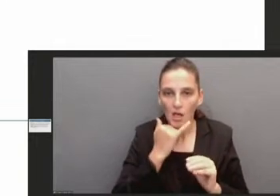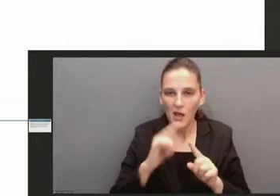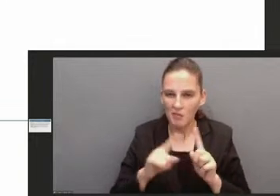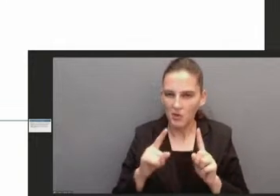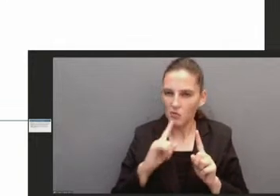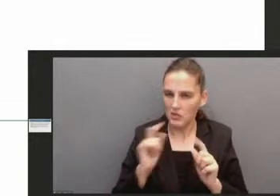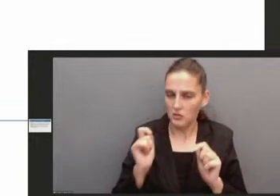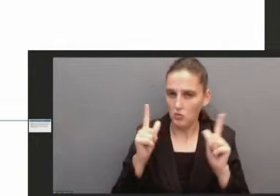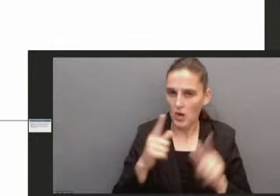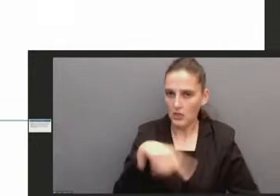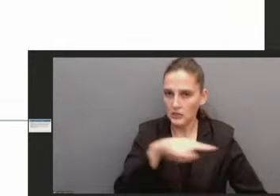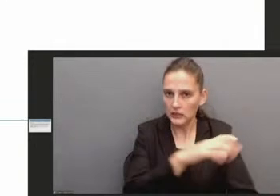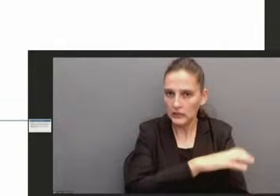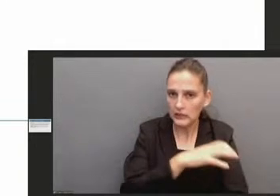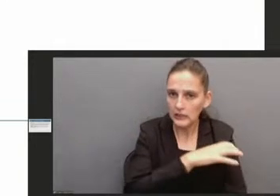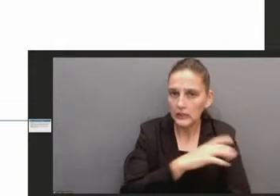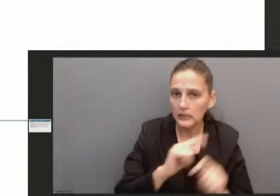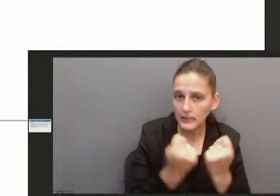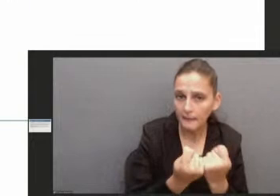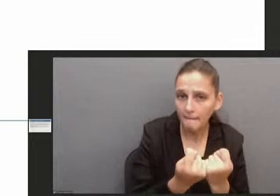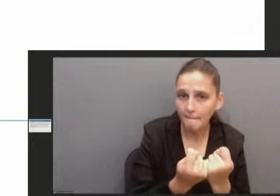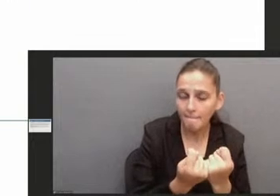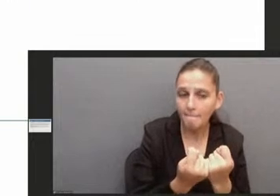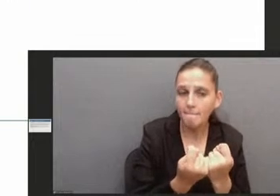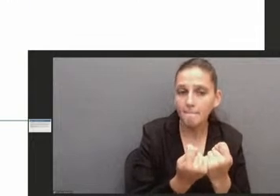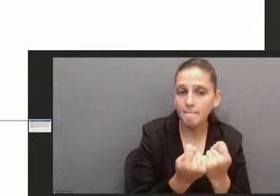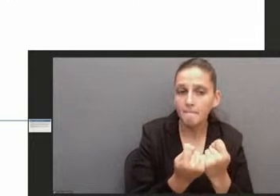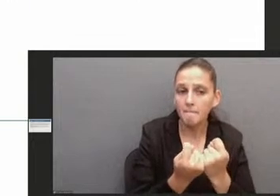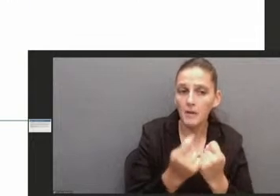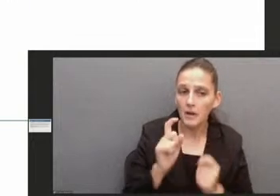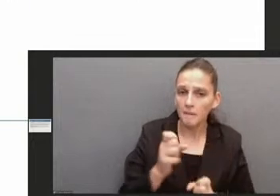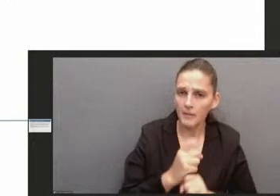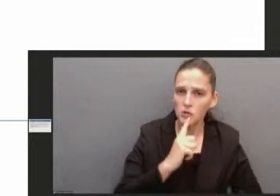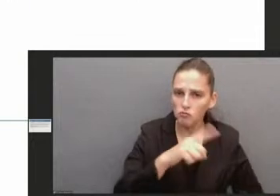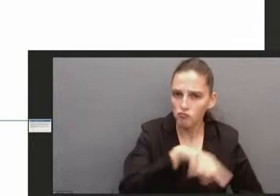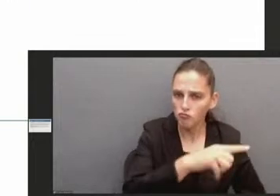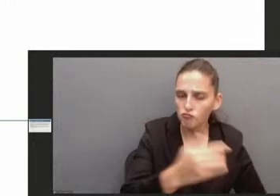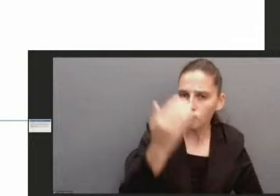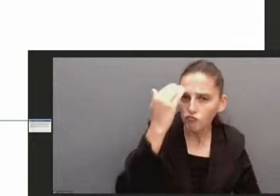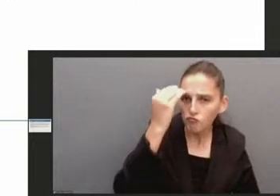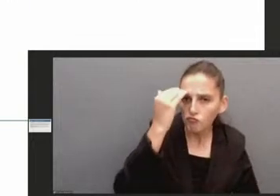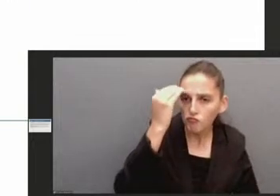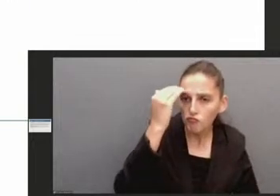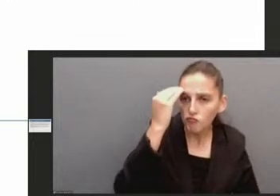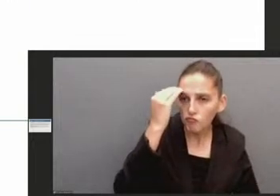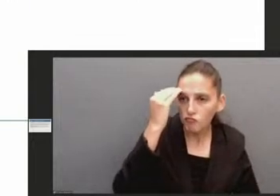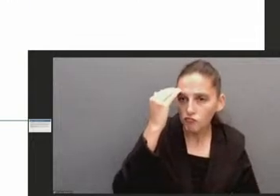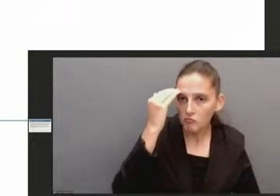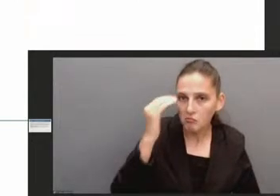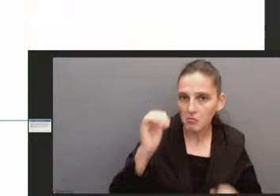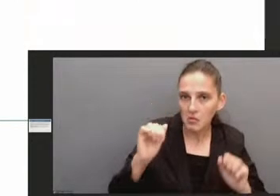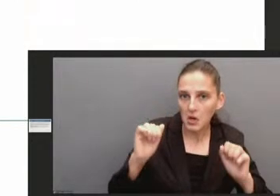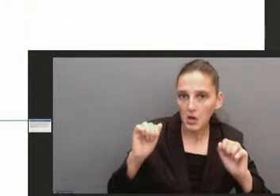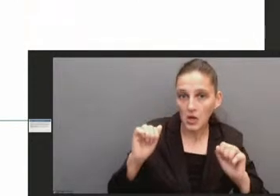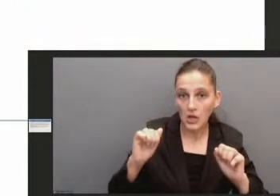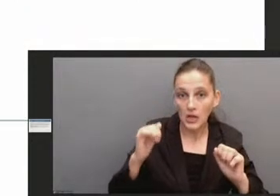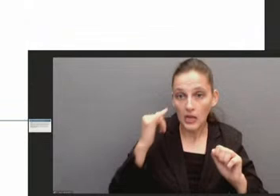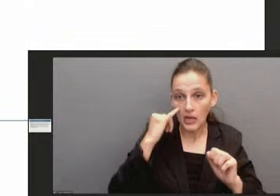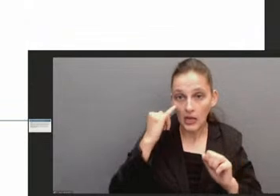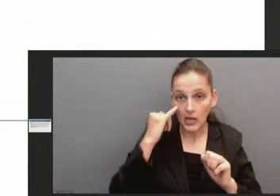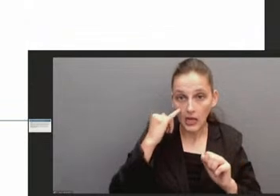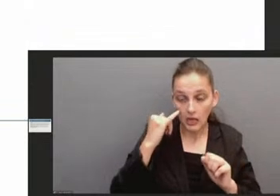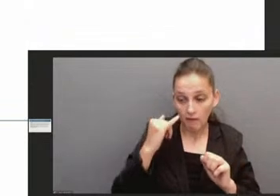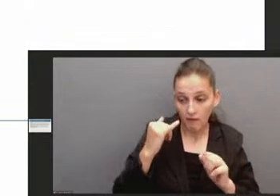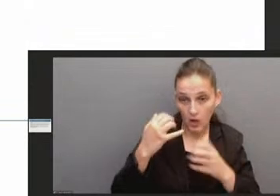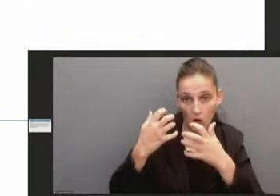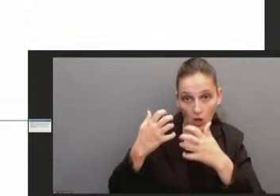team, we need to make sure they're informed and aware the possibilities that the readings for some of this equipment